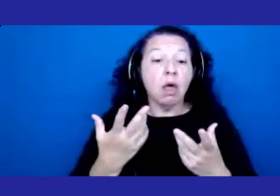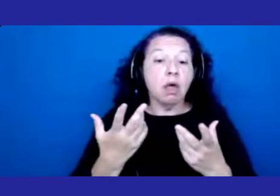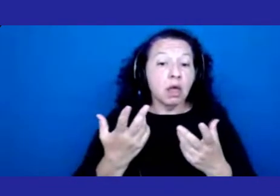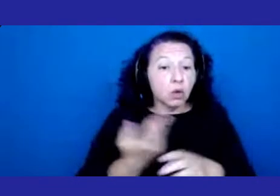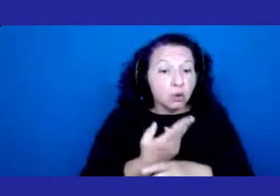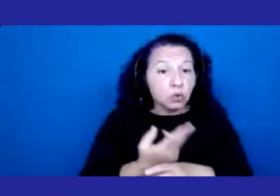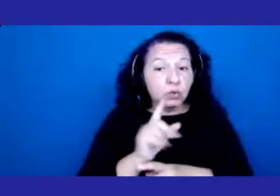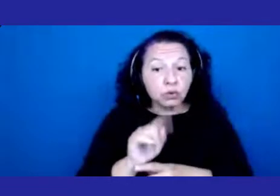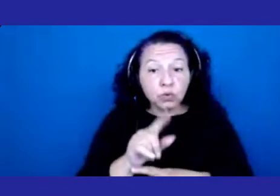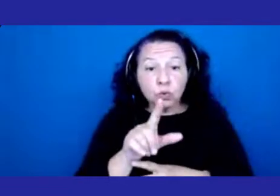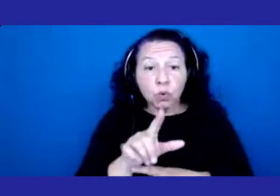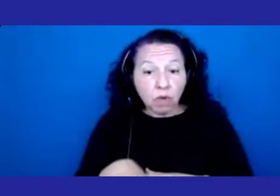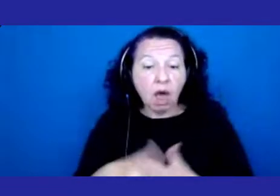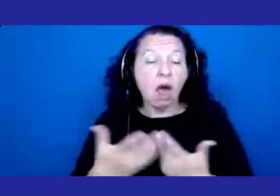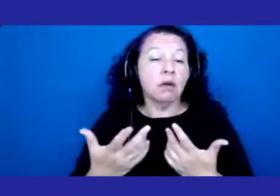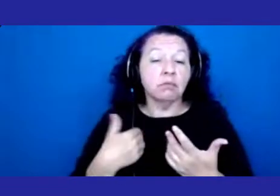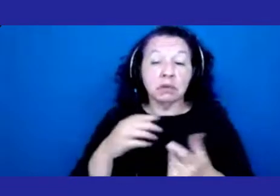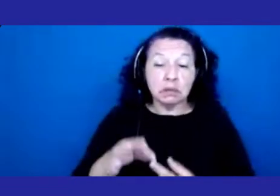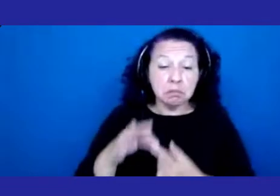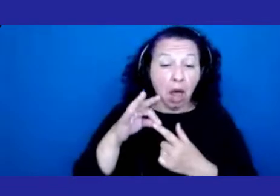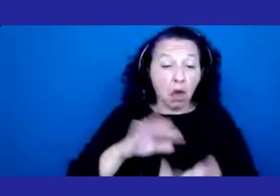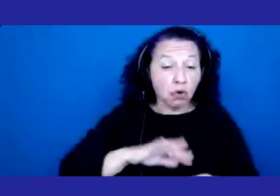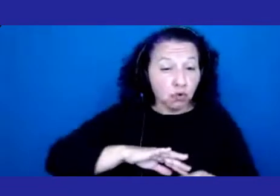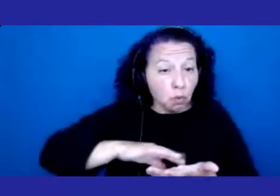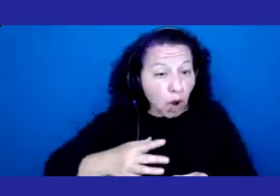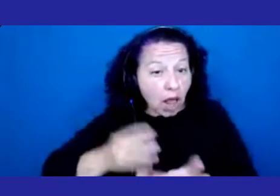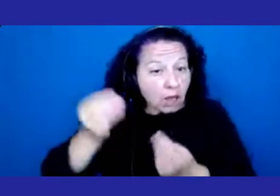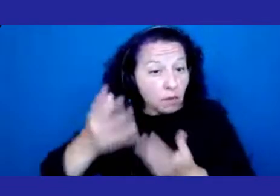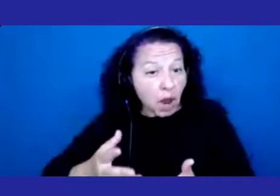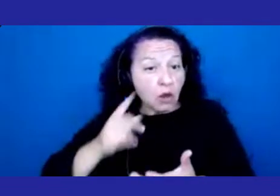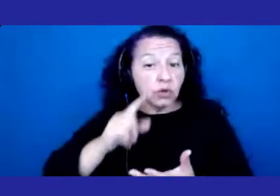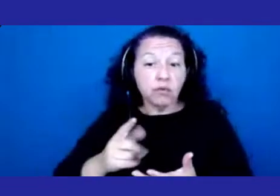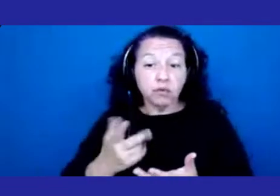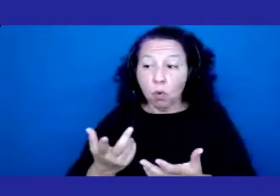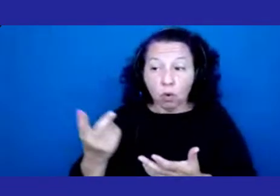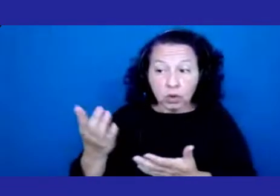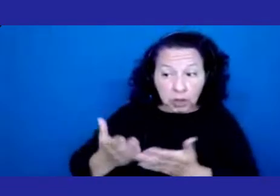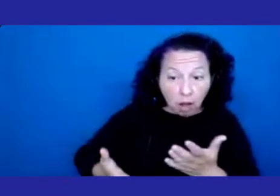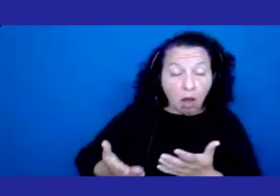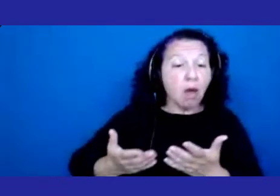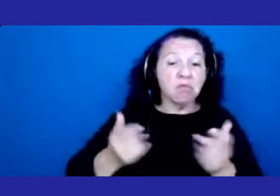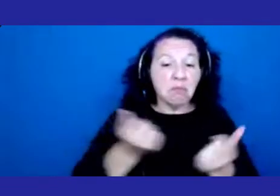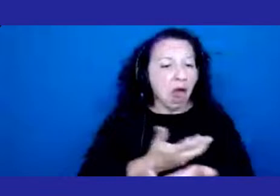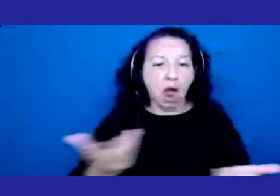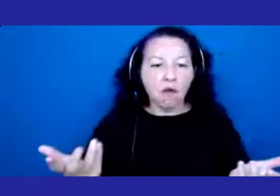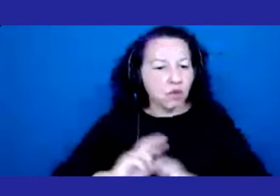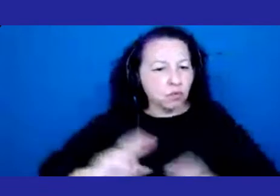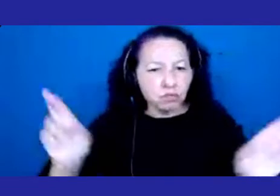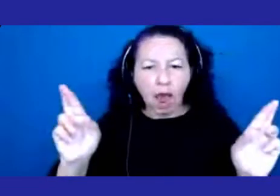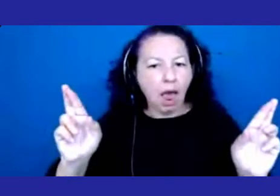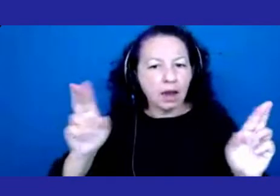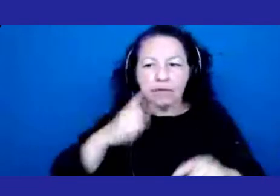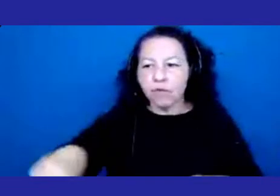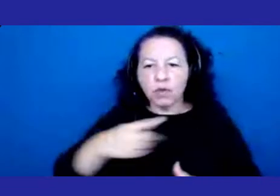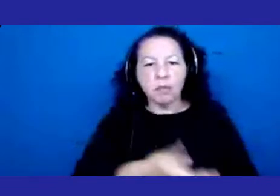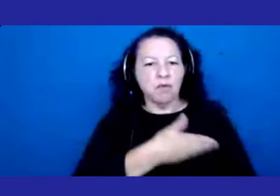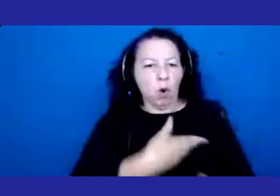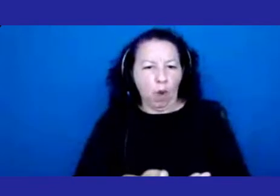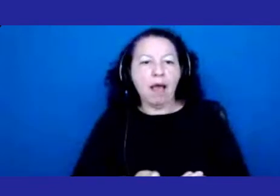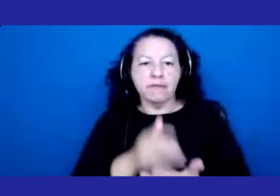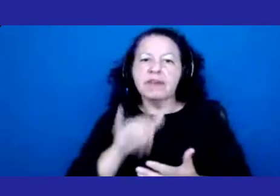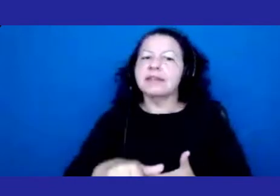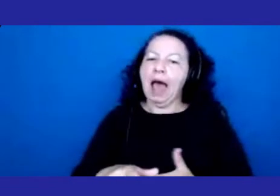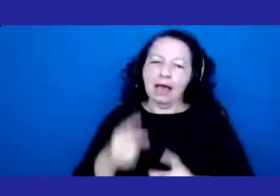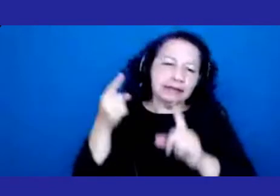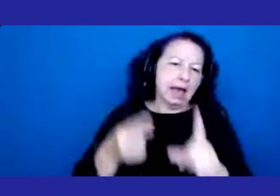special, braille information, that everything is available for them before they get there. That's the ideal state that we look for.